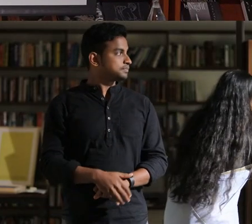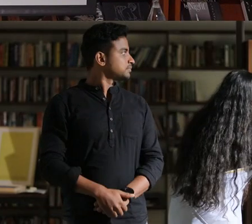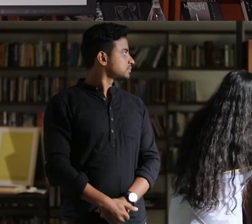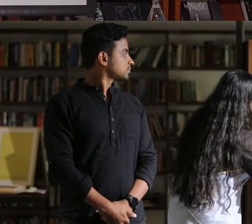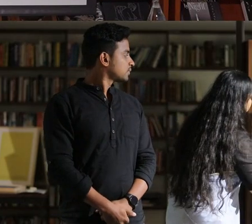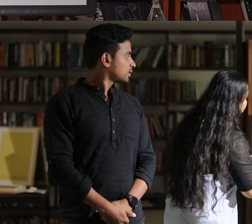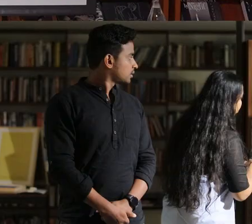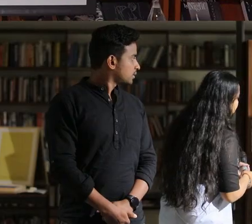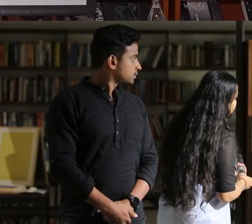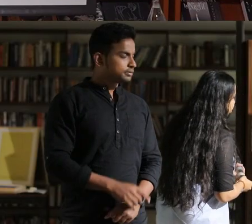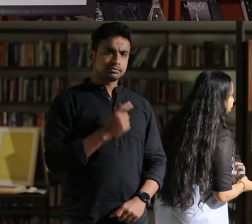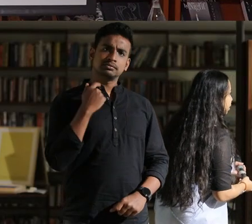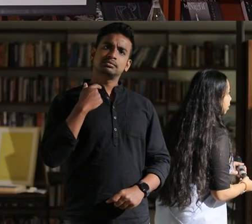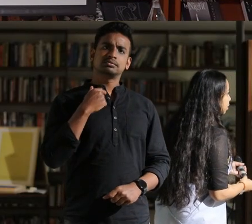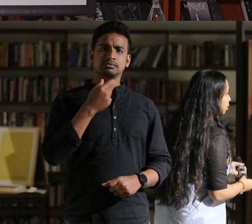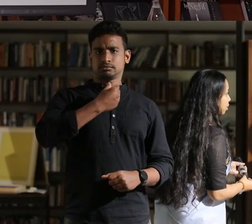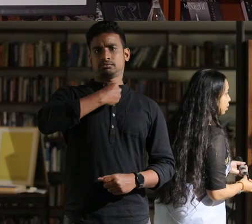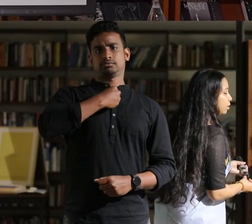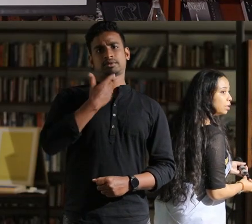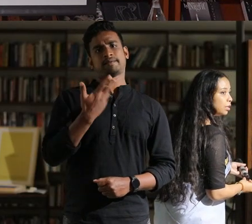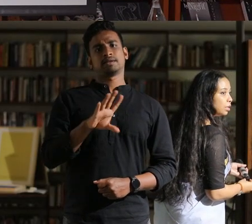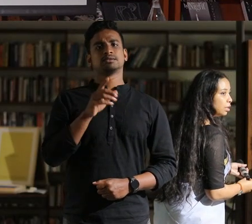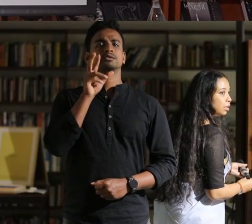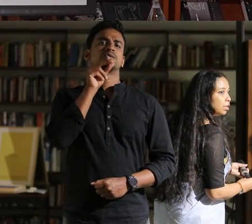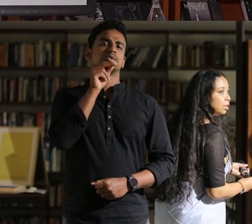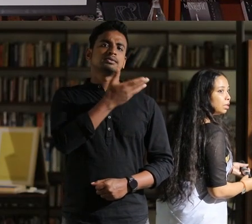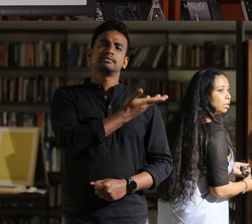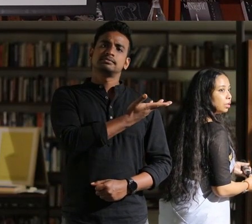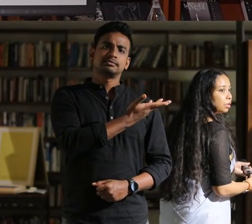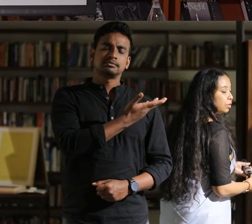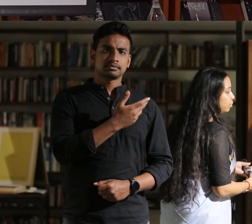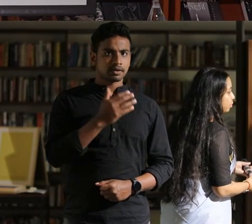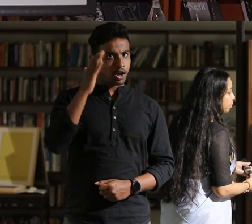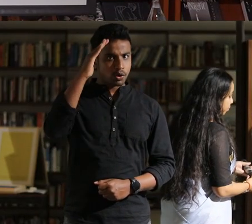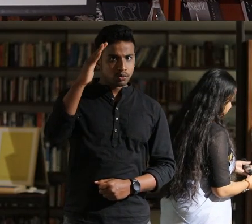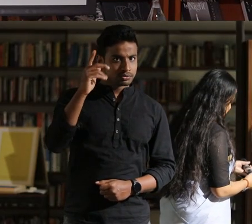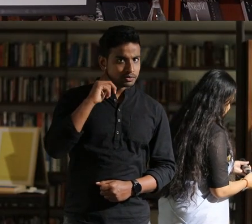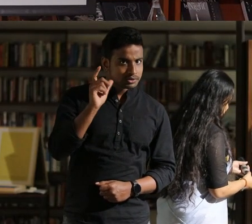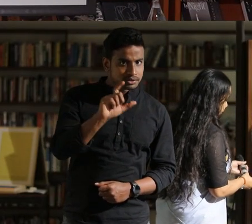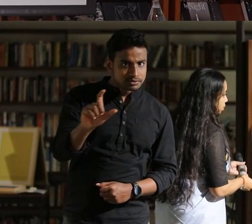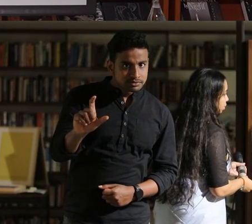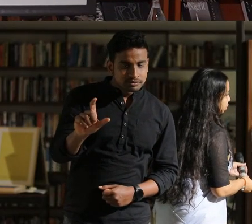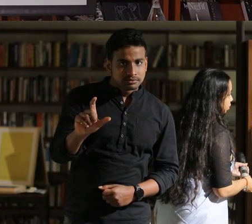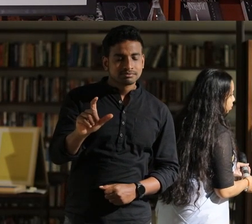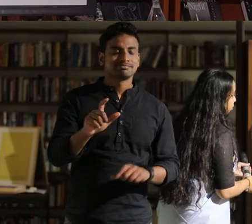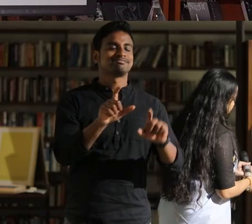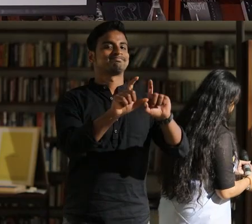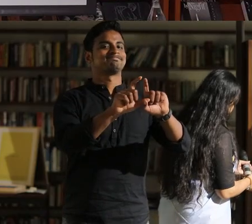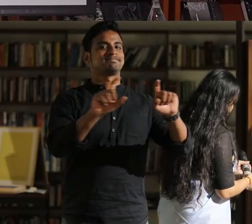Will you speak now? Can I? Does it help? Hello, can you hear? Yes.